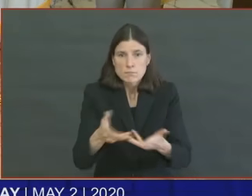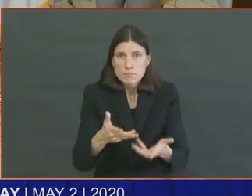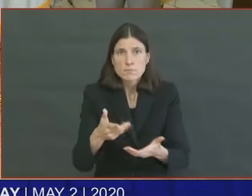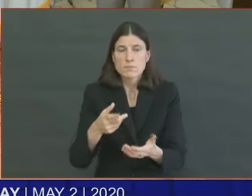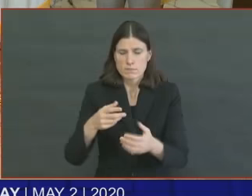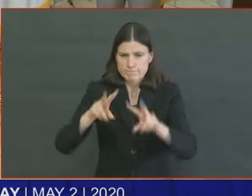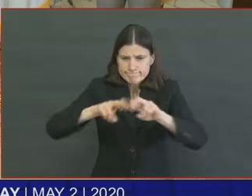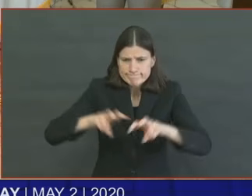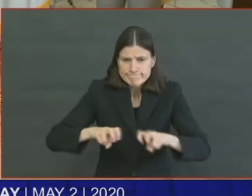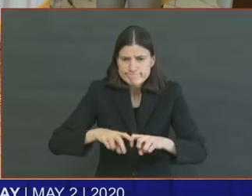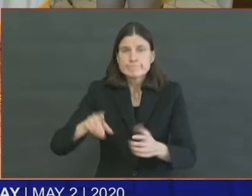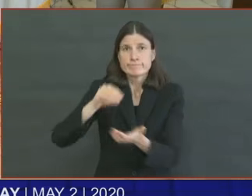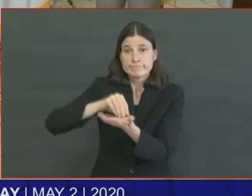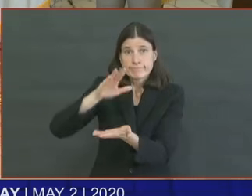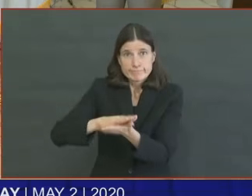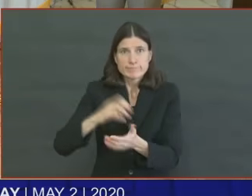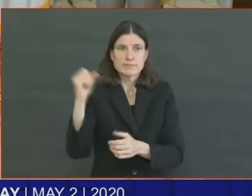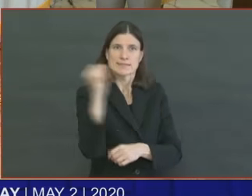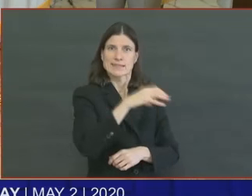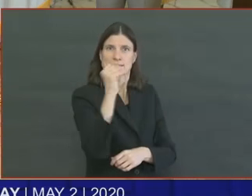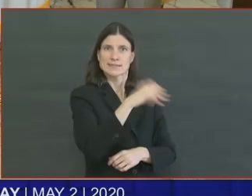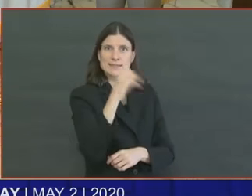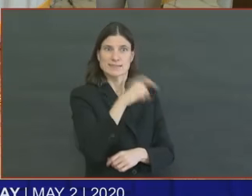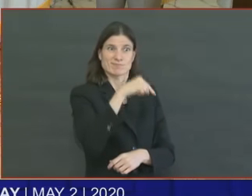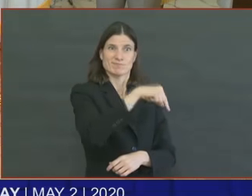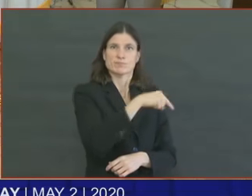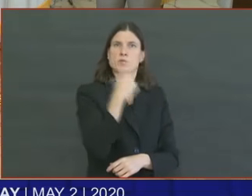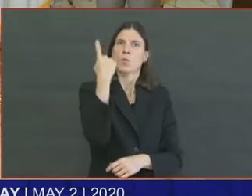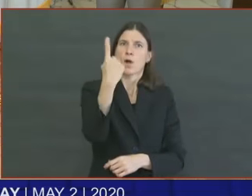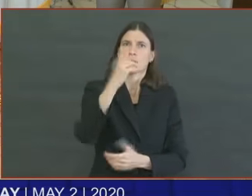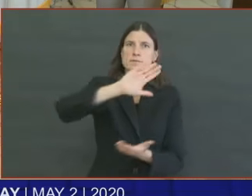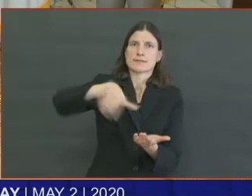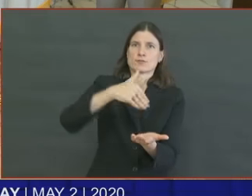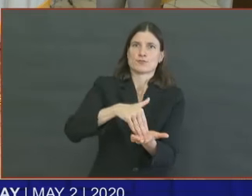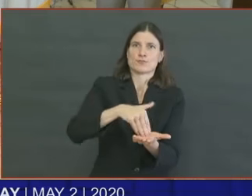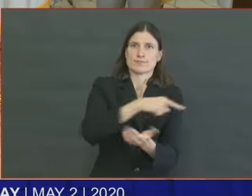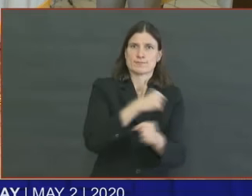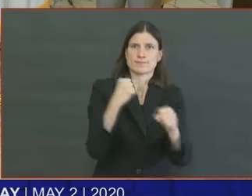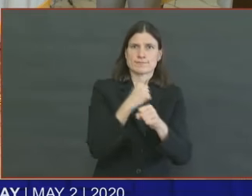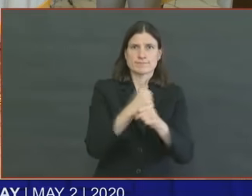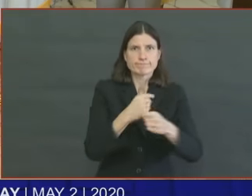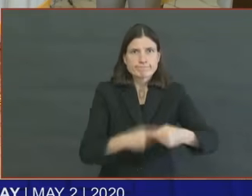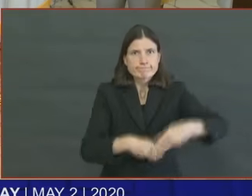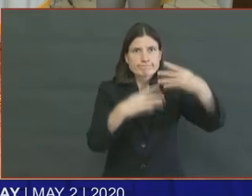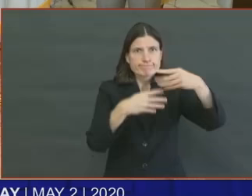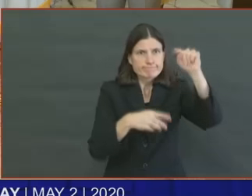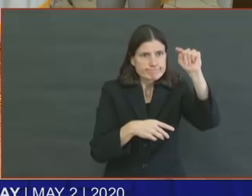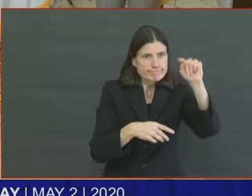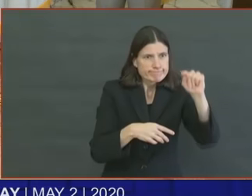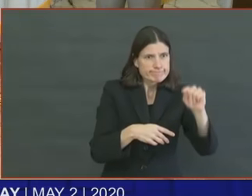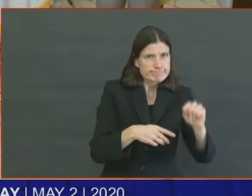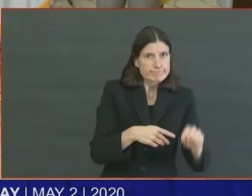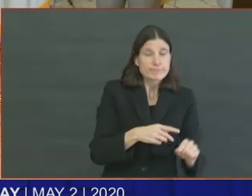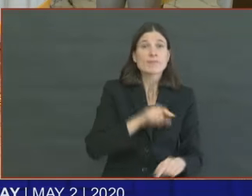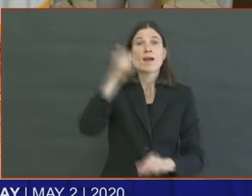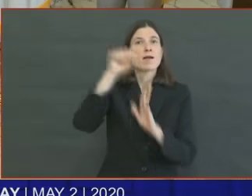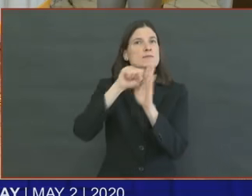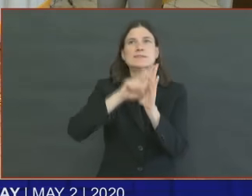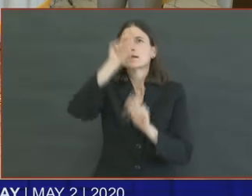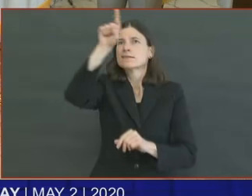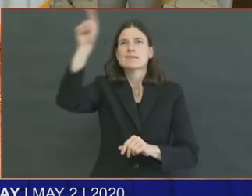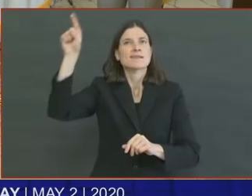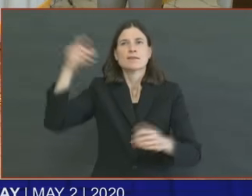statewide to help determine if there was an unfortunate death, can we, either just prior to or after the